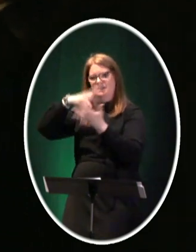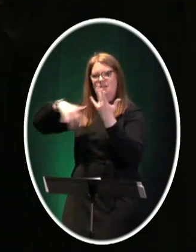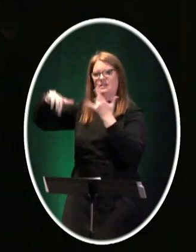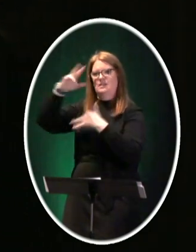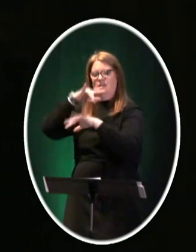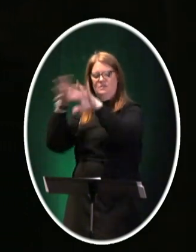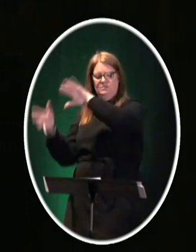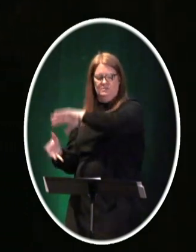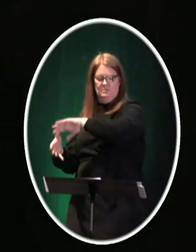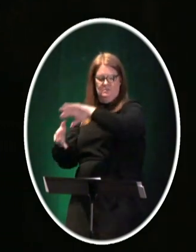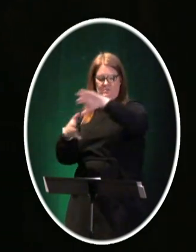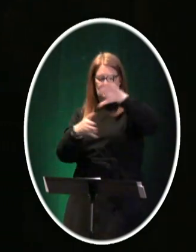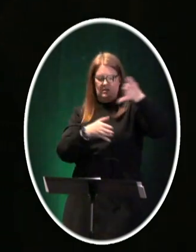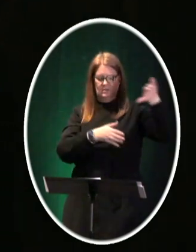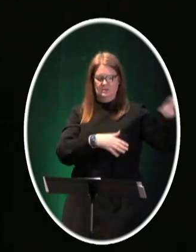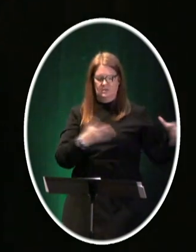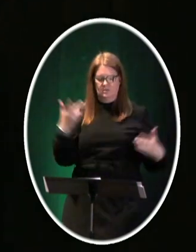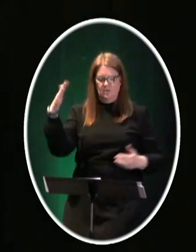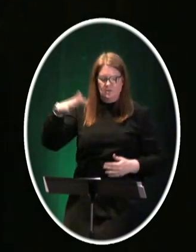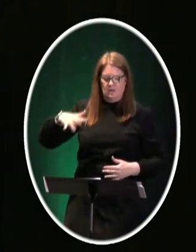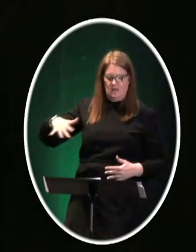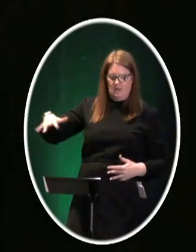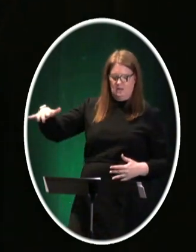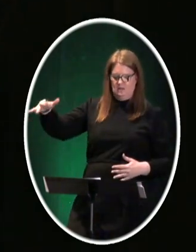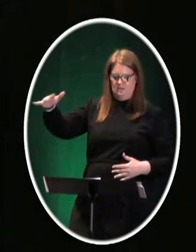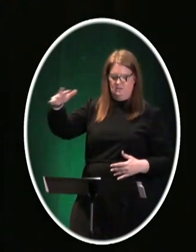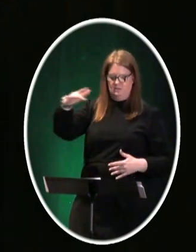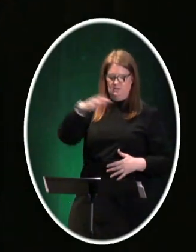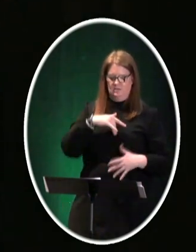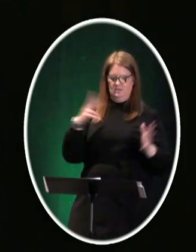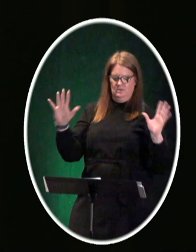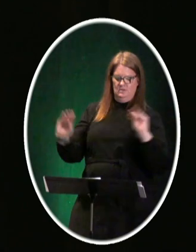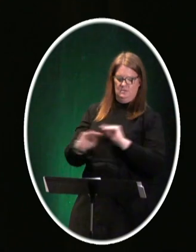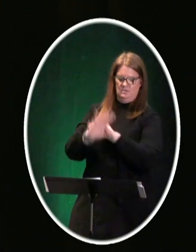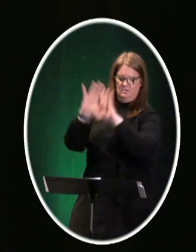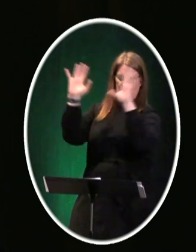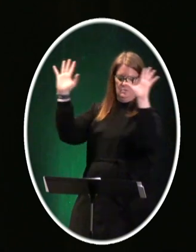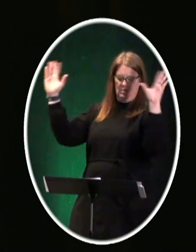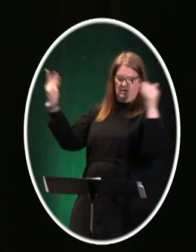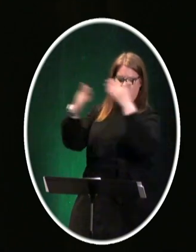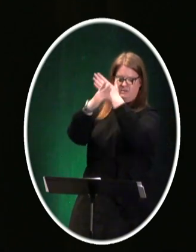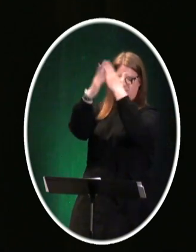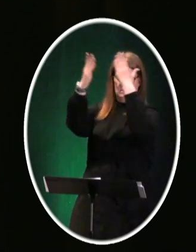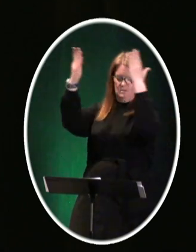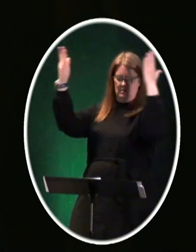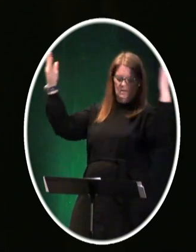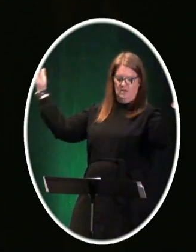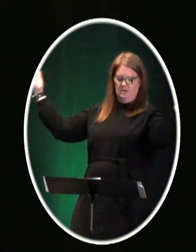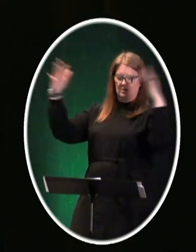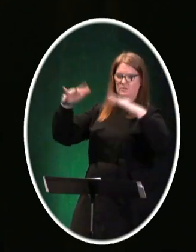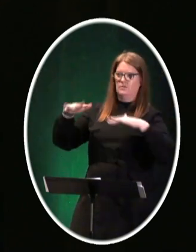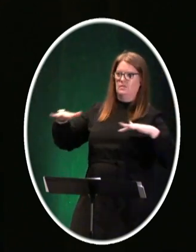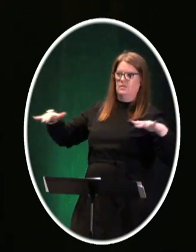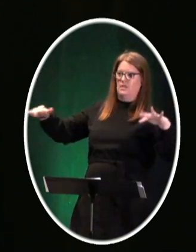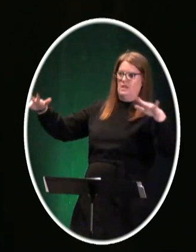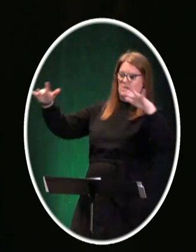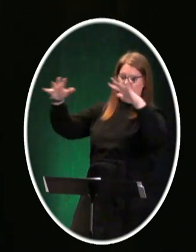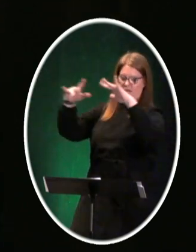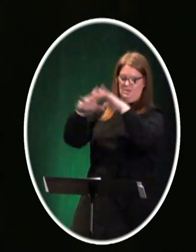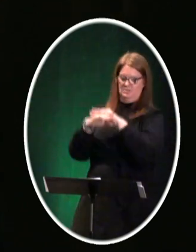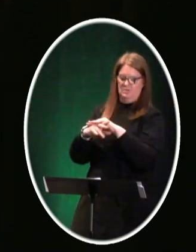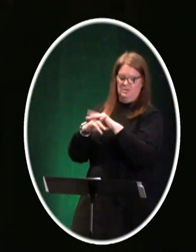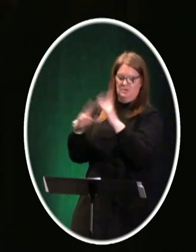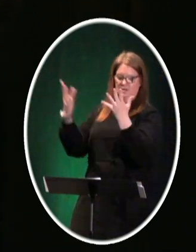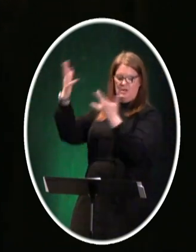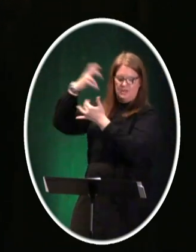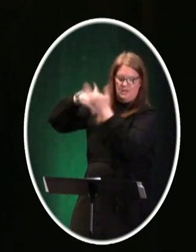Oh, the land of cloudless, cloudless the land of an